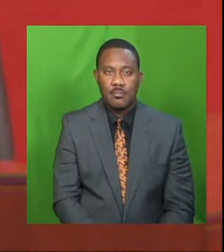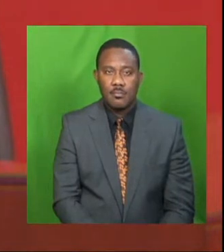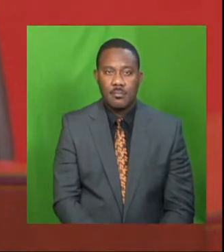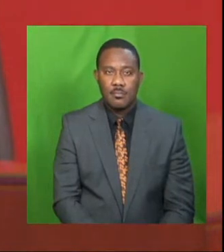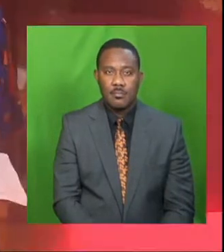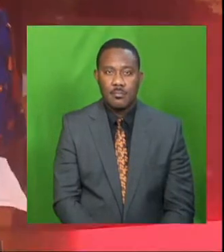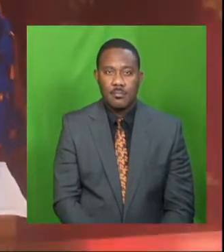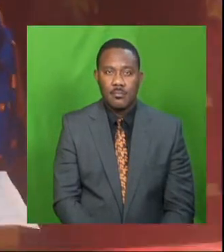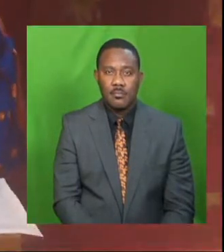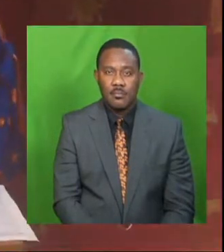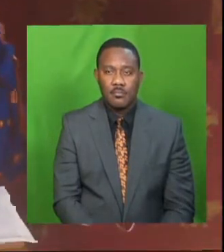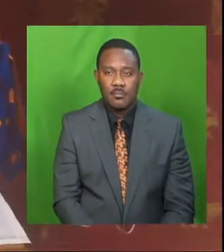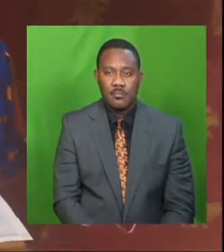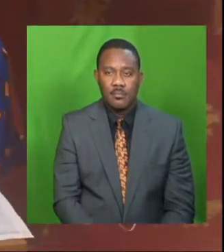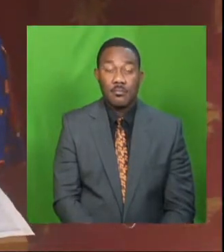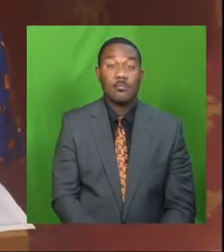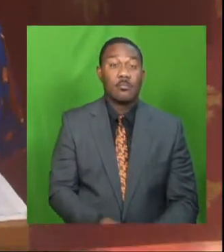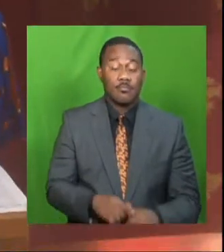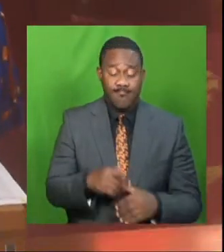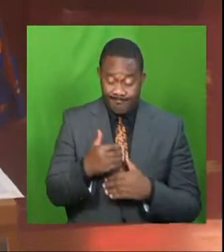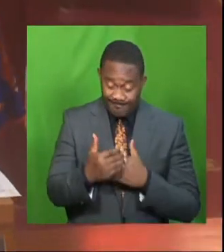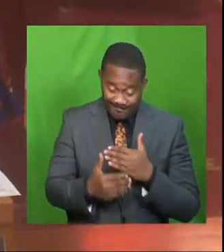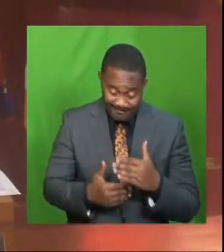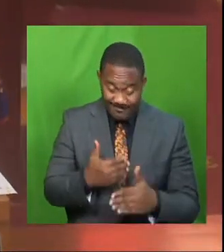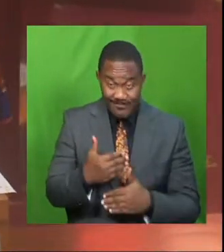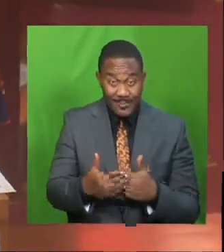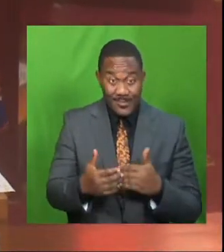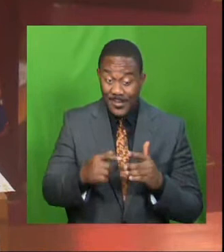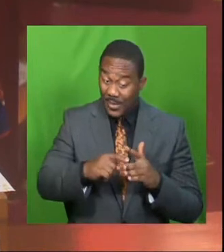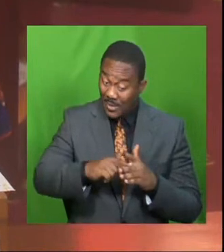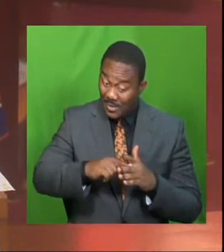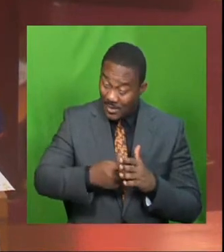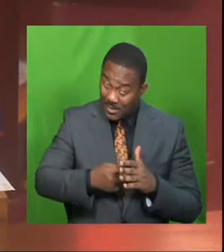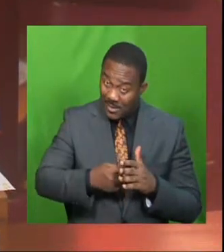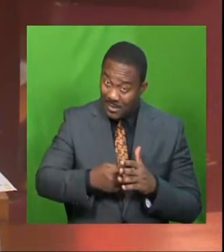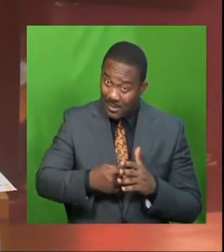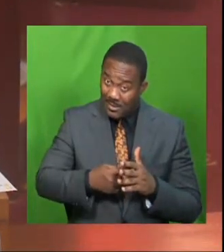Mr. Speaker, the process is ongoing and